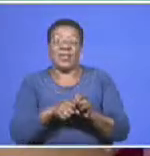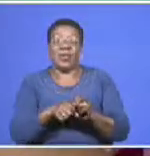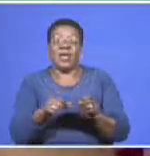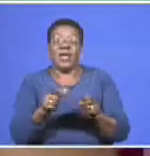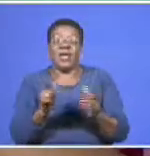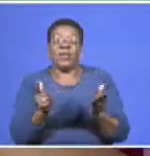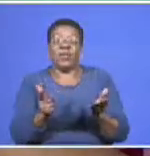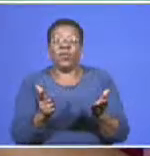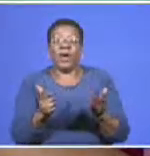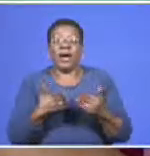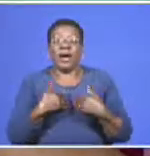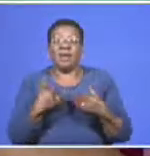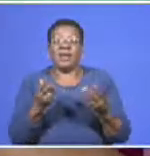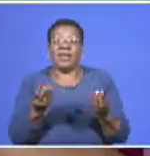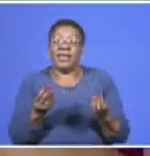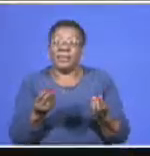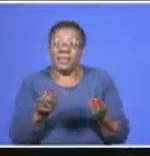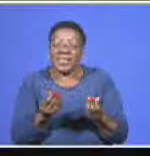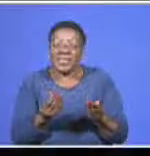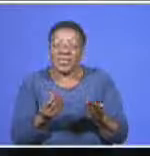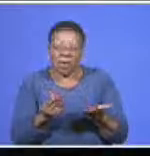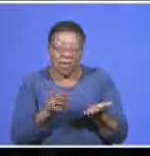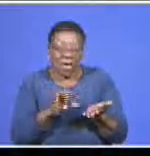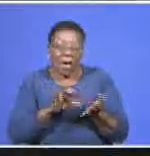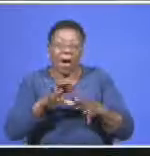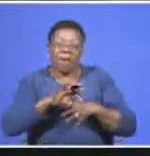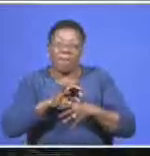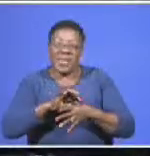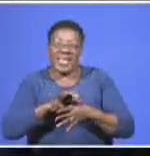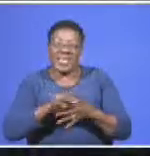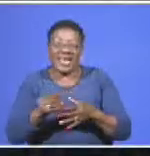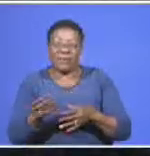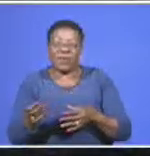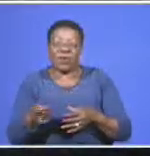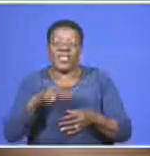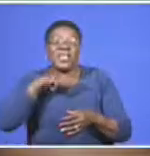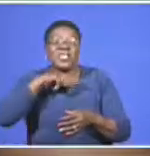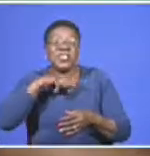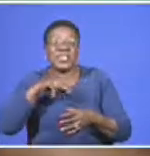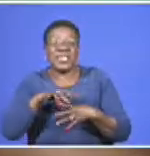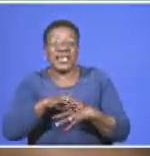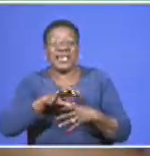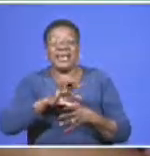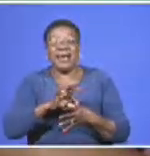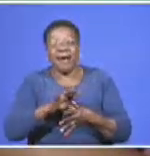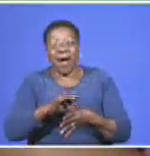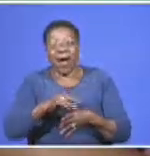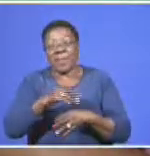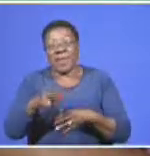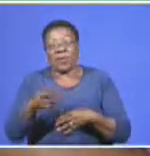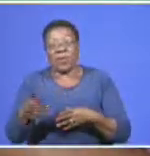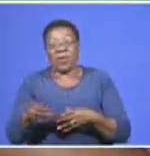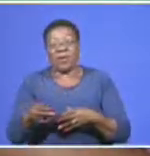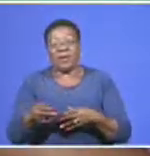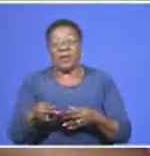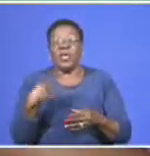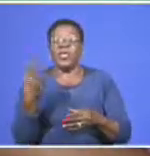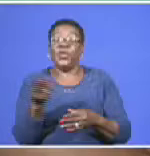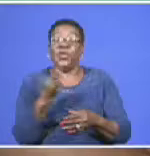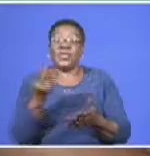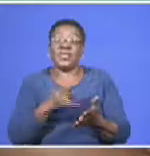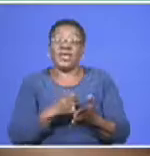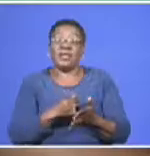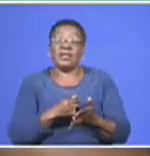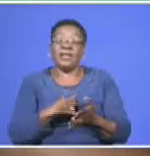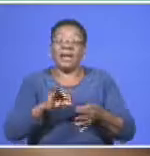have little pieces of scrap turkey, well, that probably can make the perfect taco. Yeah, I would just say utilize whatever it is that